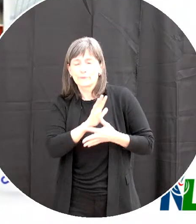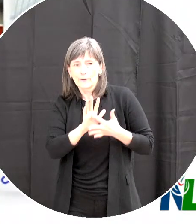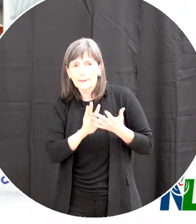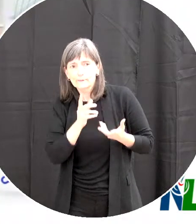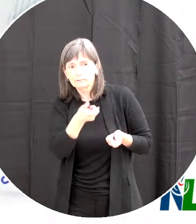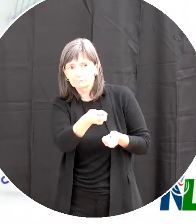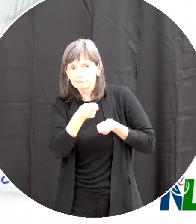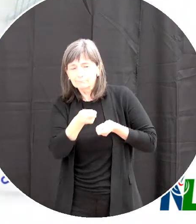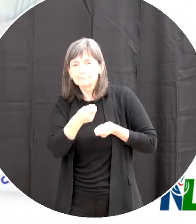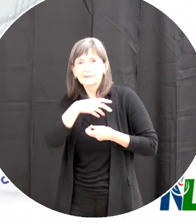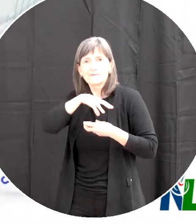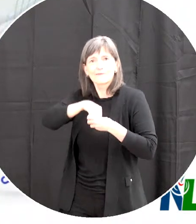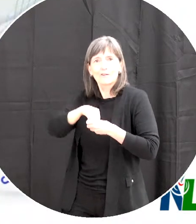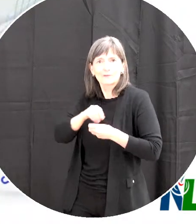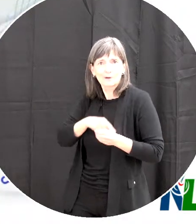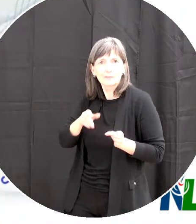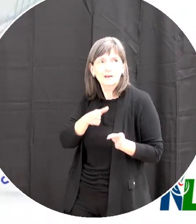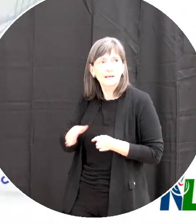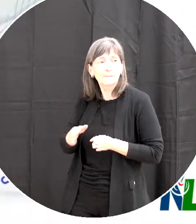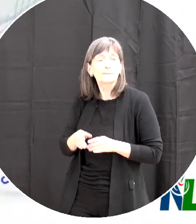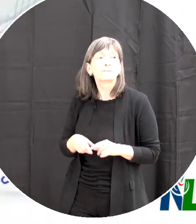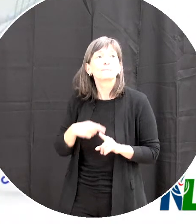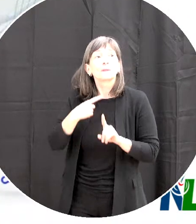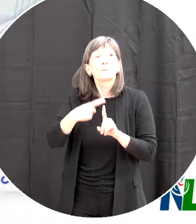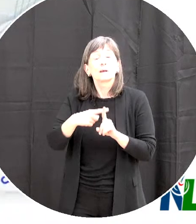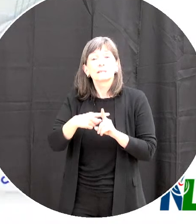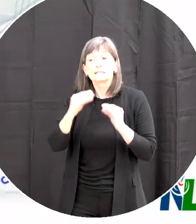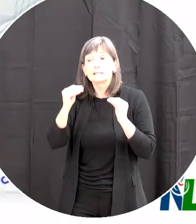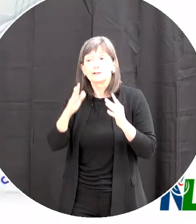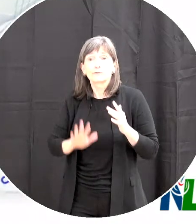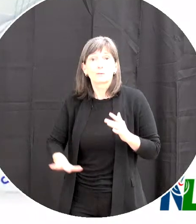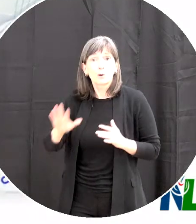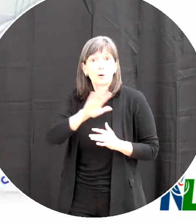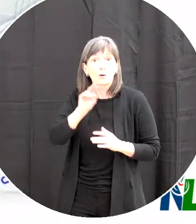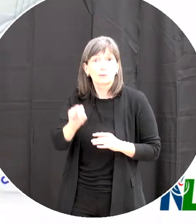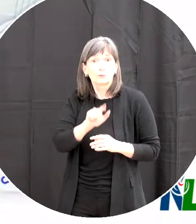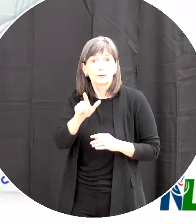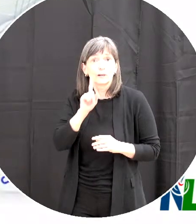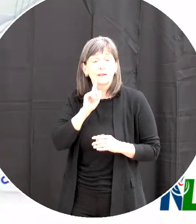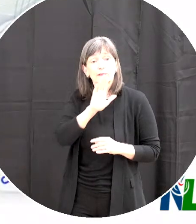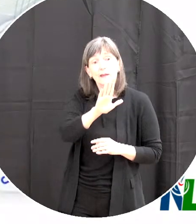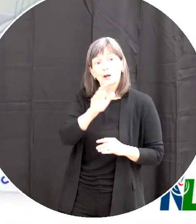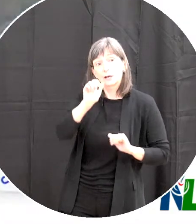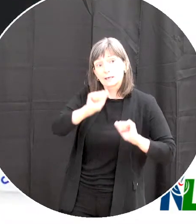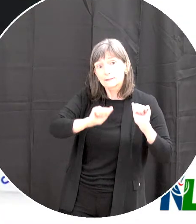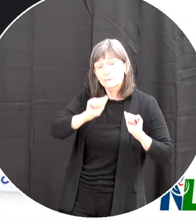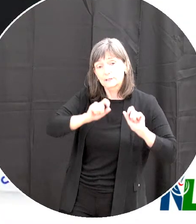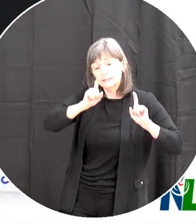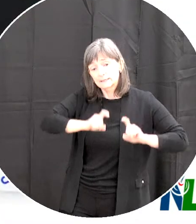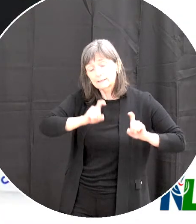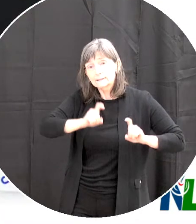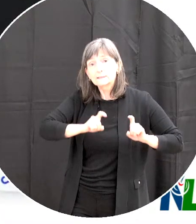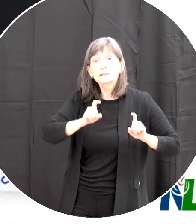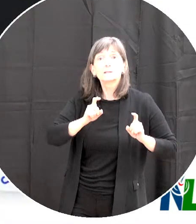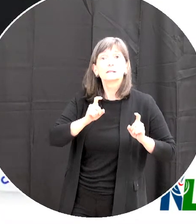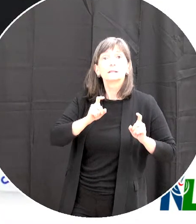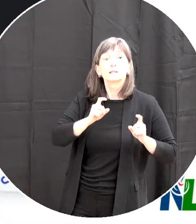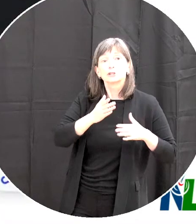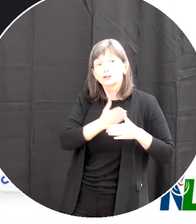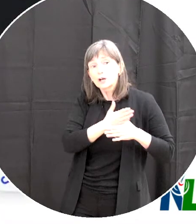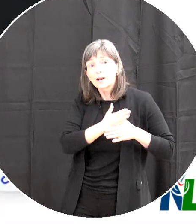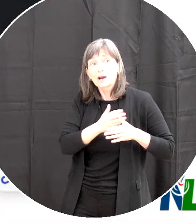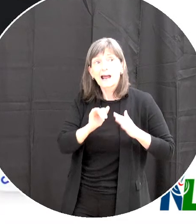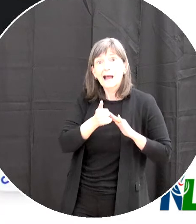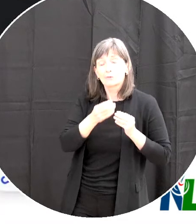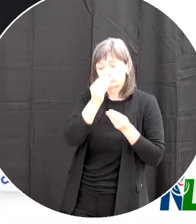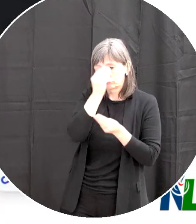educators. We created spaces for teachers from across the province to share their assessment stories around the campfire in open